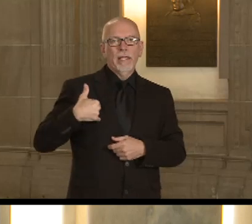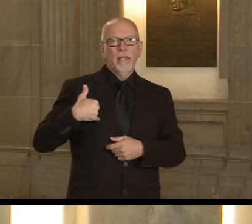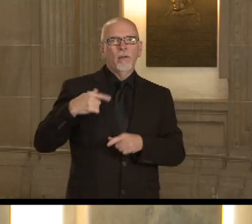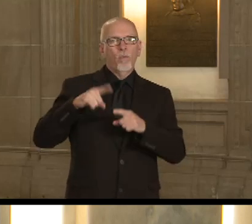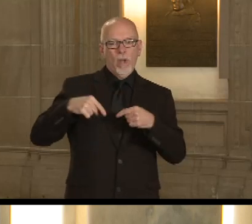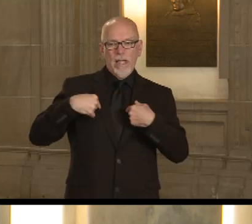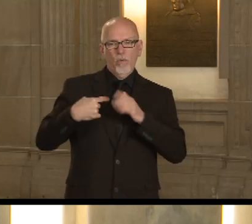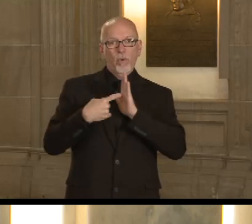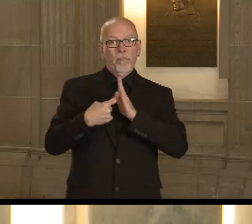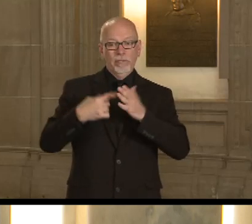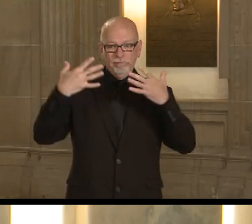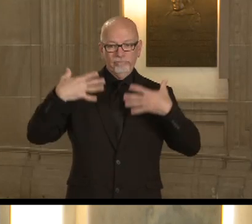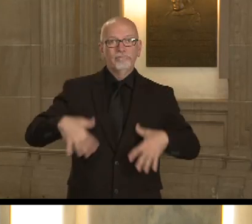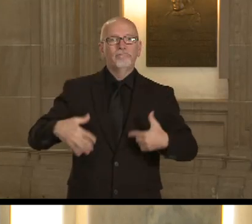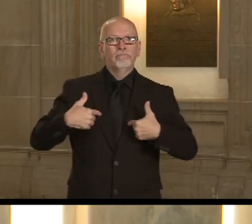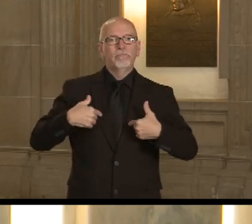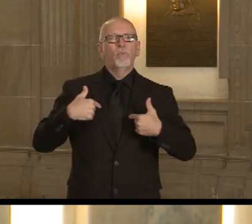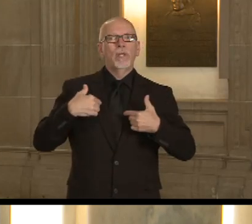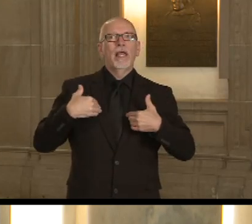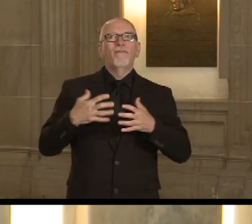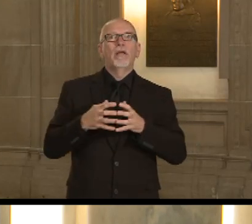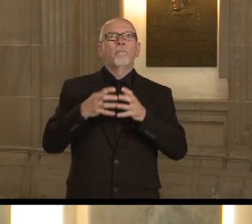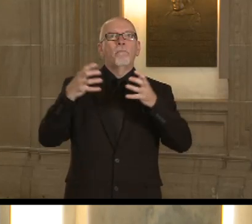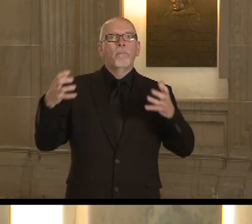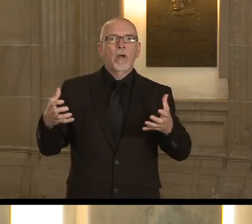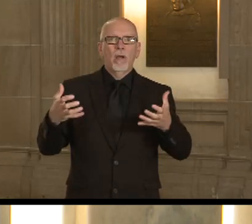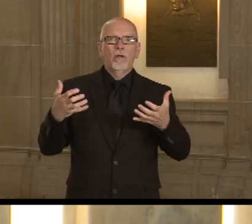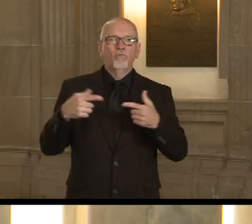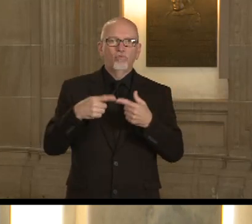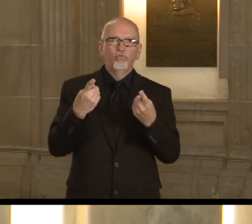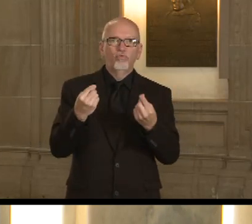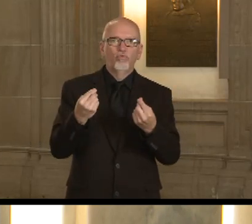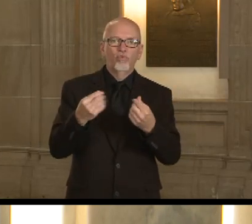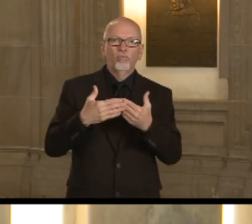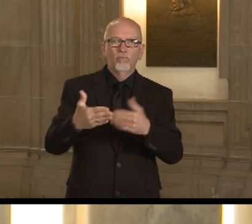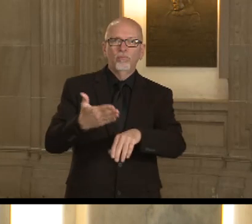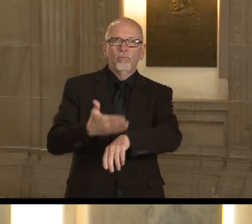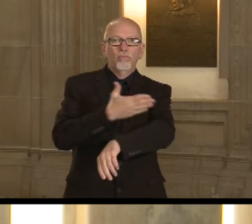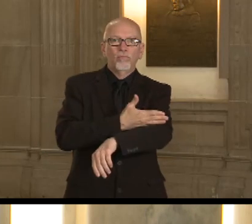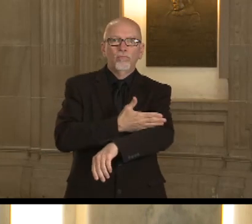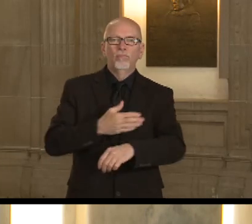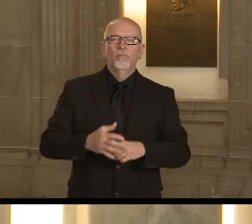what I represent, have much left to do.